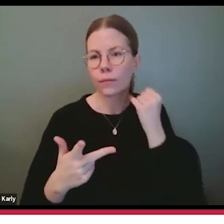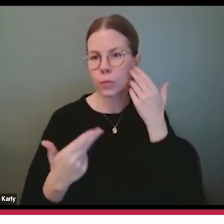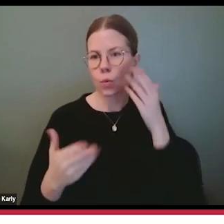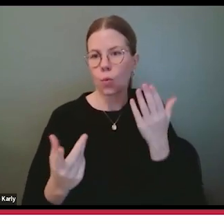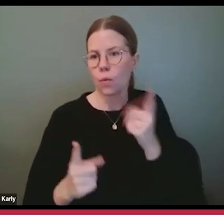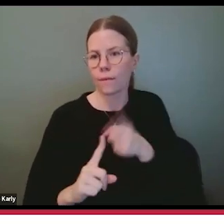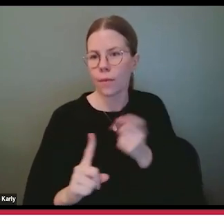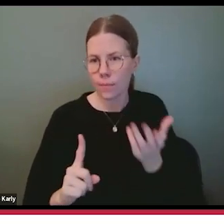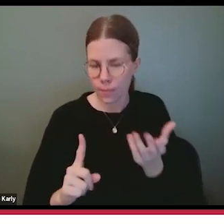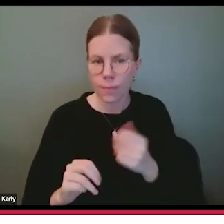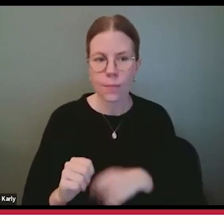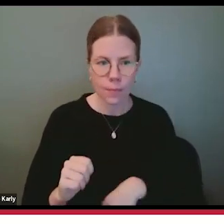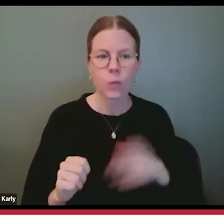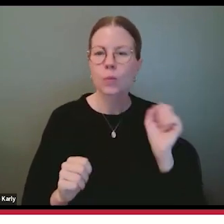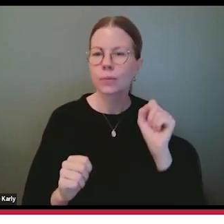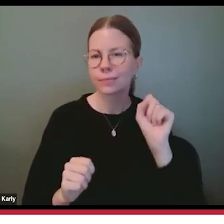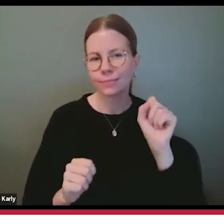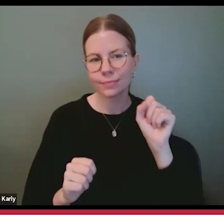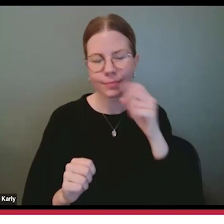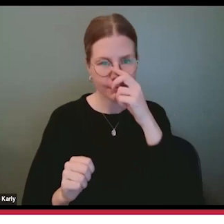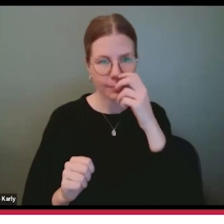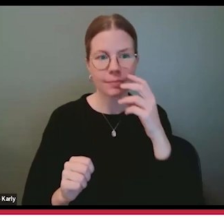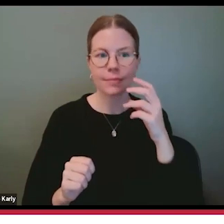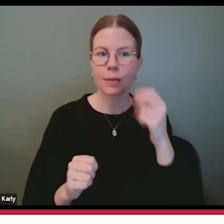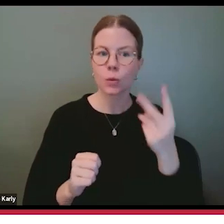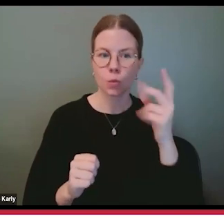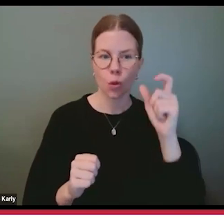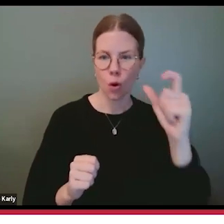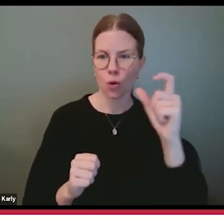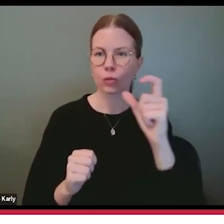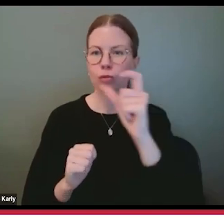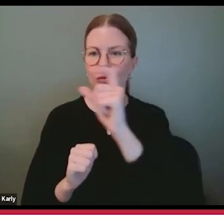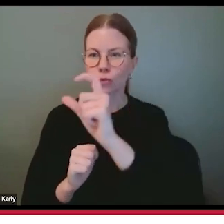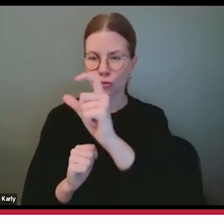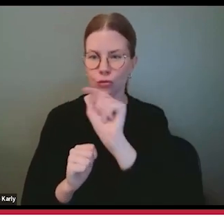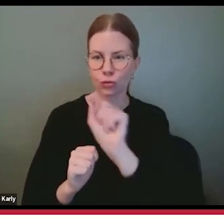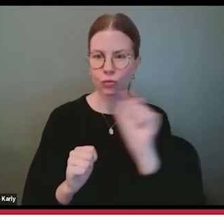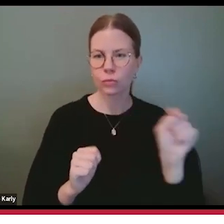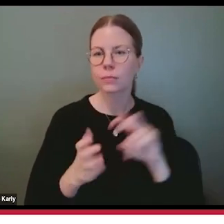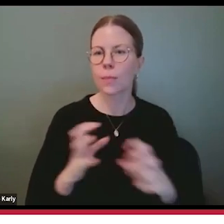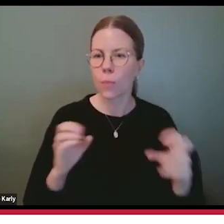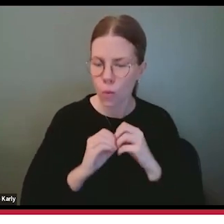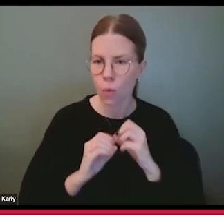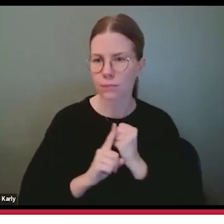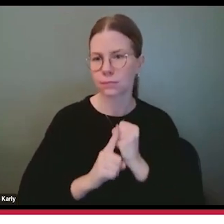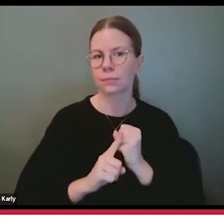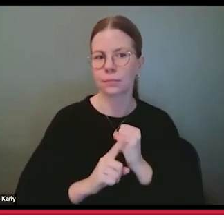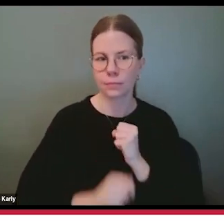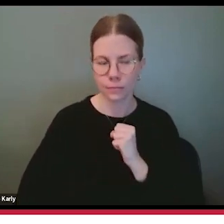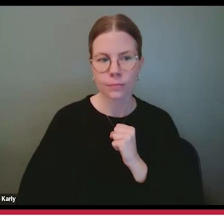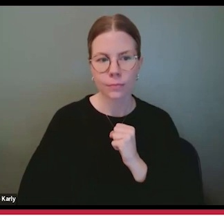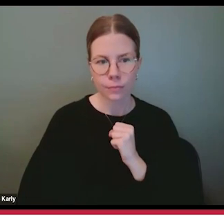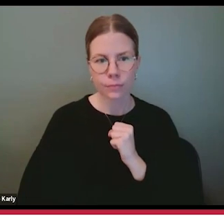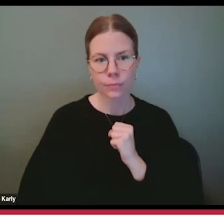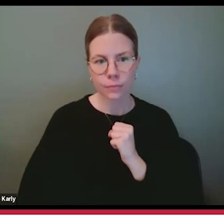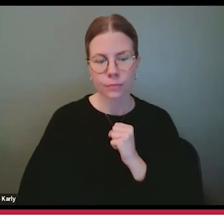the scale, with the 2 very largest ones being shown with these crosses, the 20